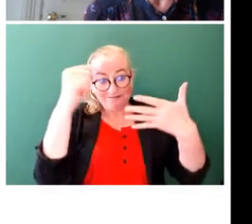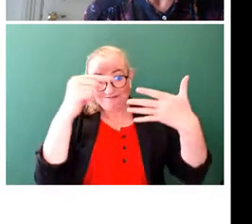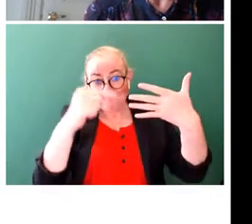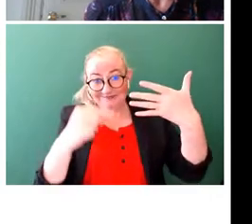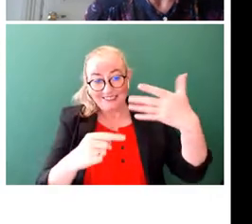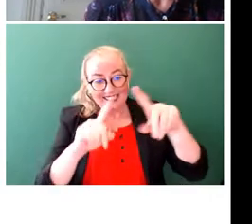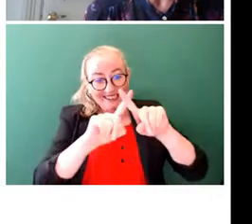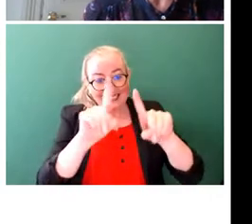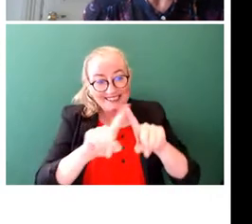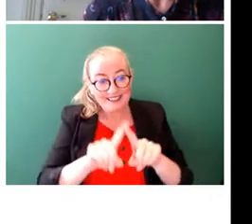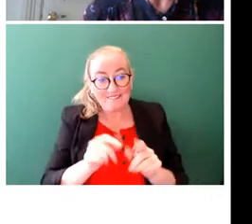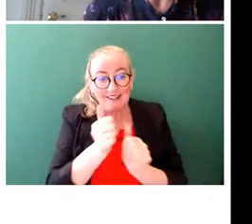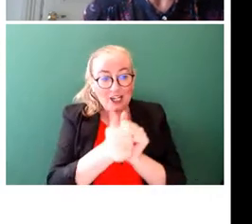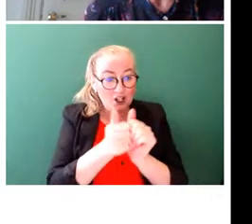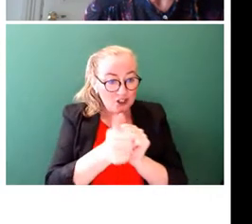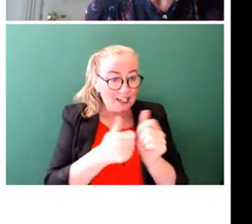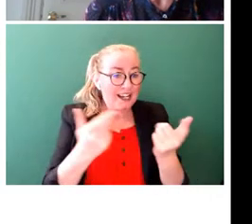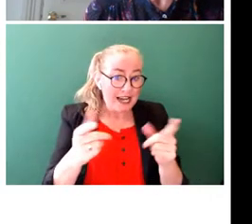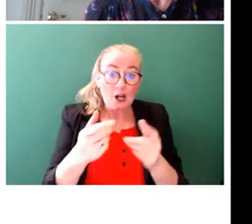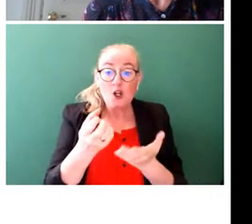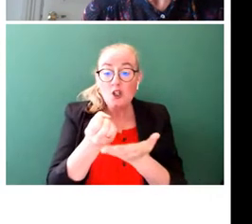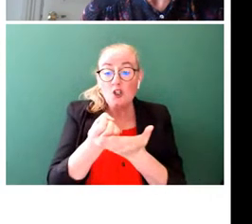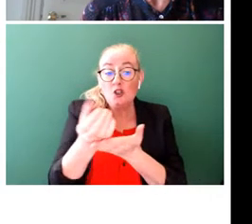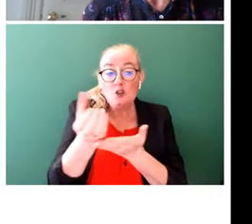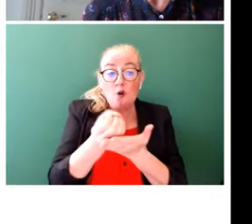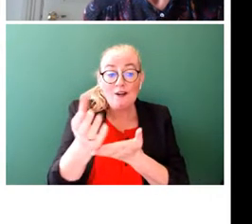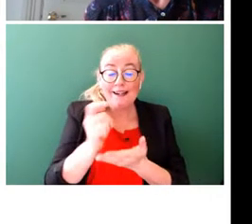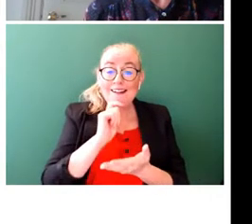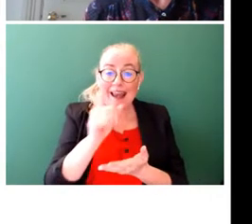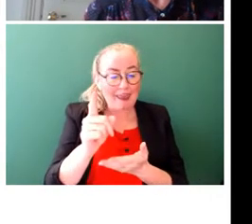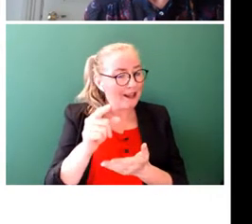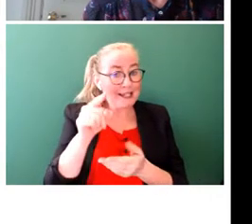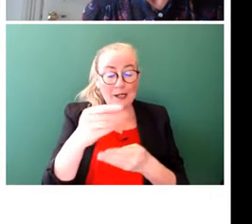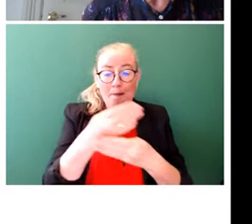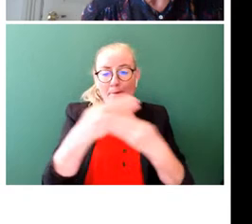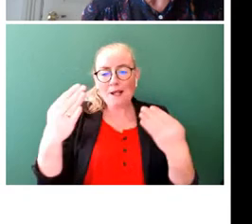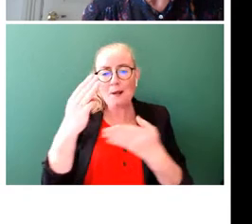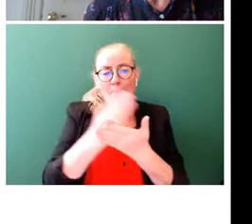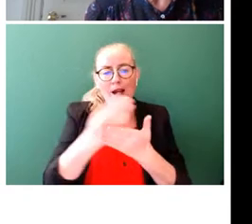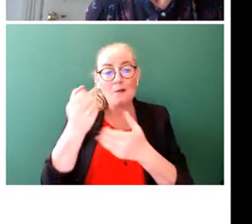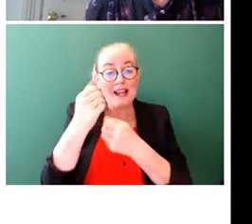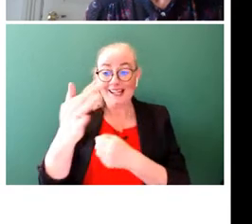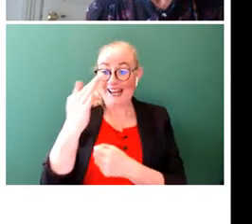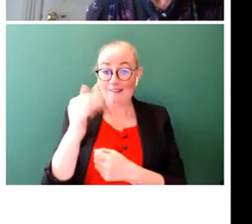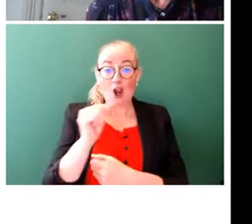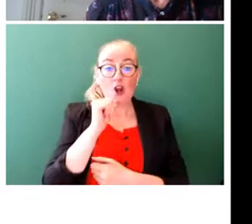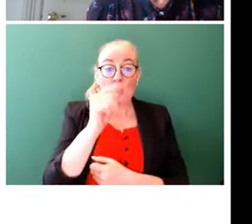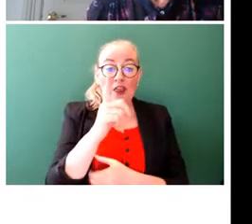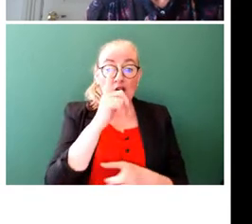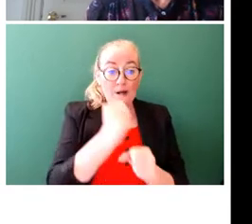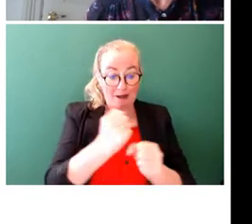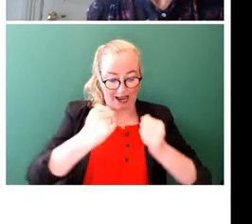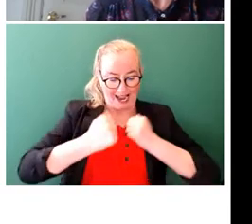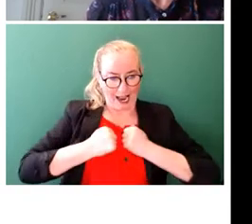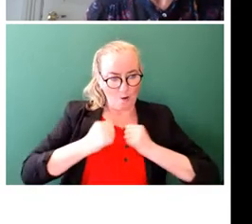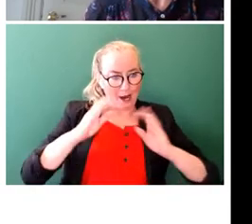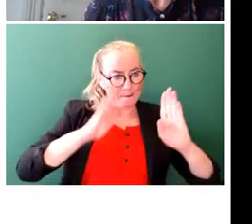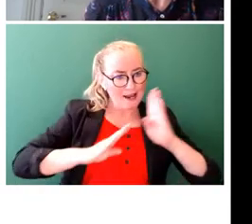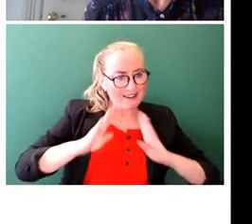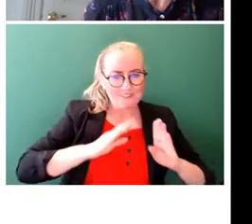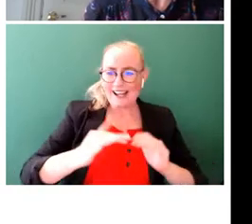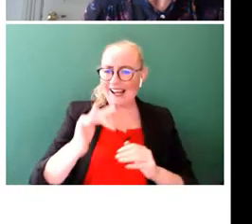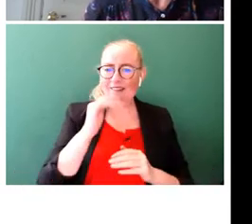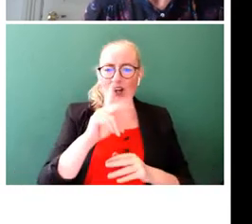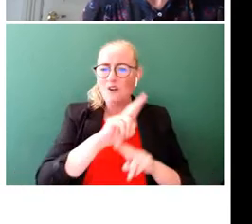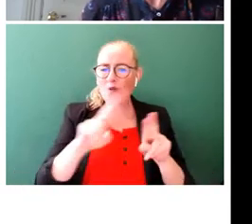people are taking, storytelling is a really key element of the campaign, because if we don't talk about our behaviors and if we don't talk about the